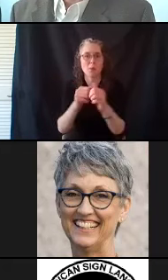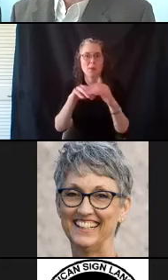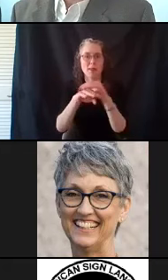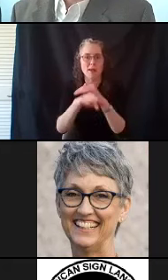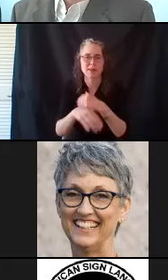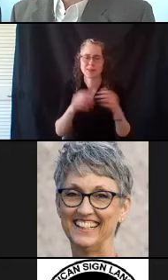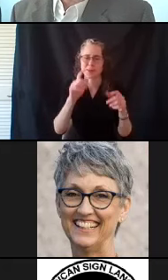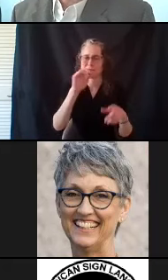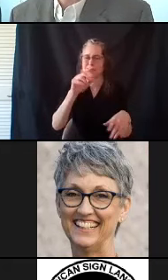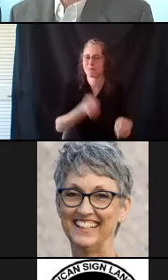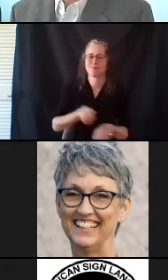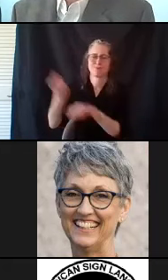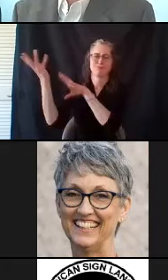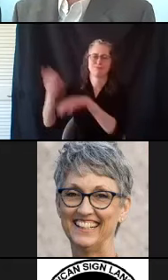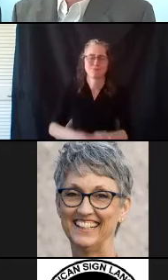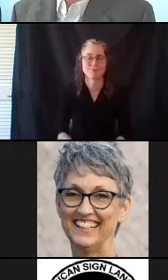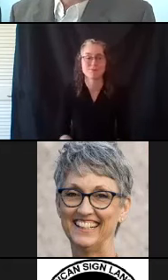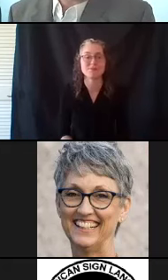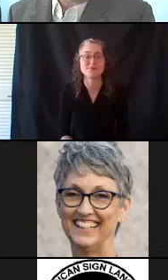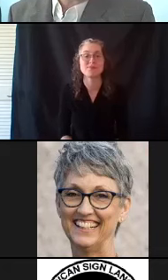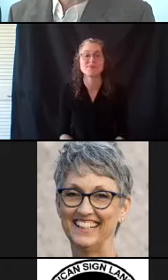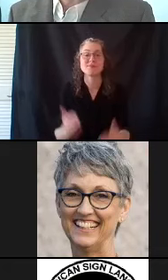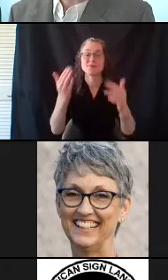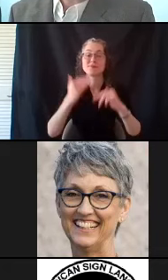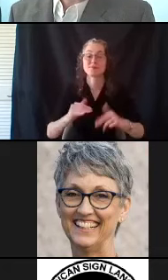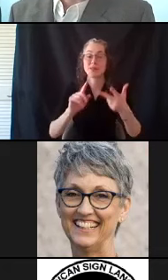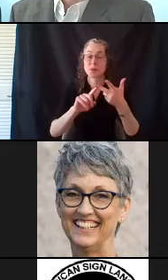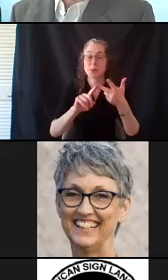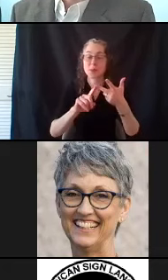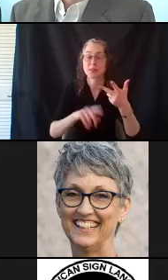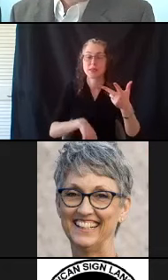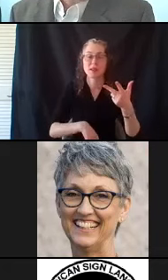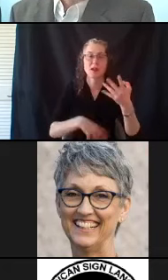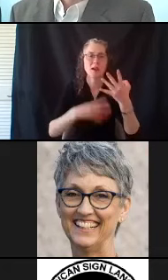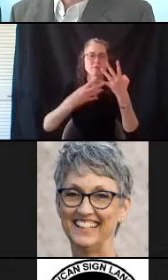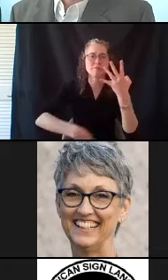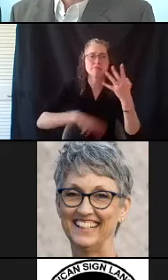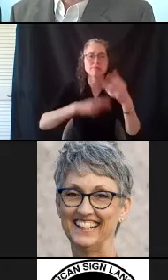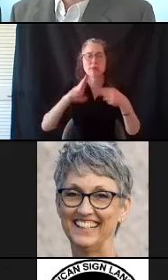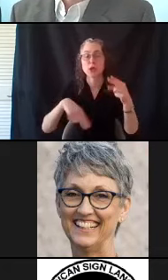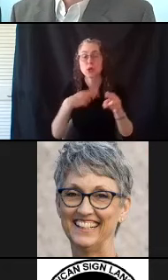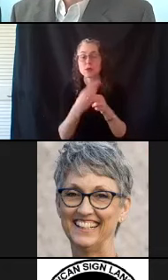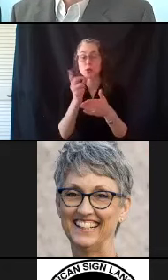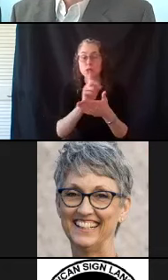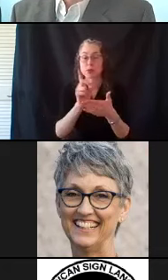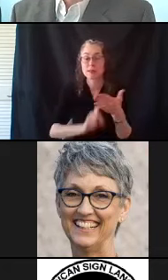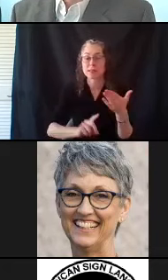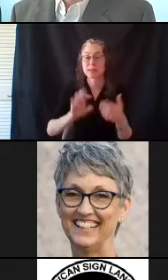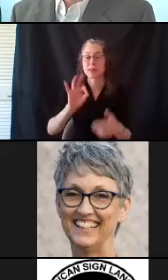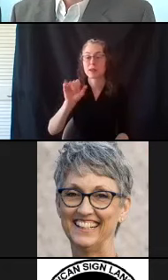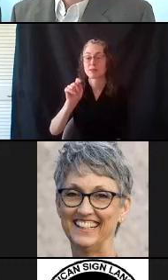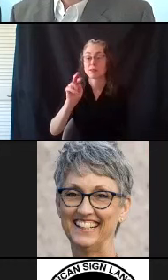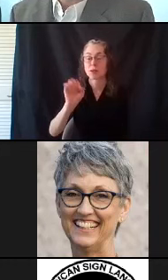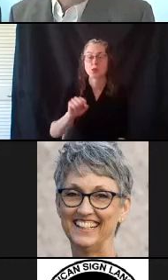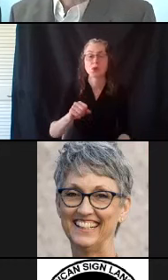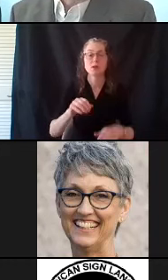Number 3, a long list of universal design features like lowering the cabinets, need space under the kitchen